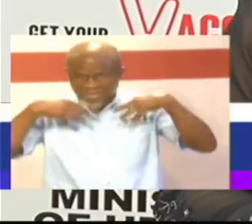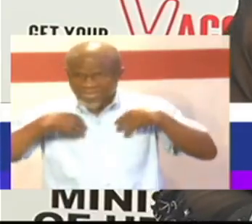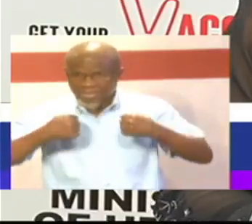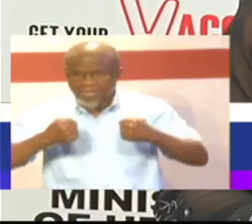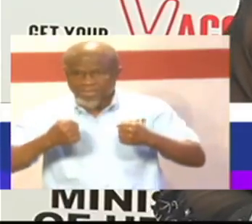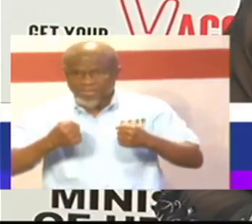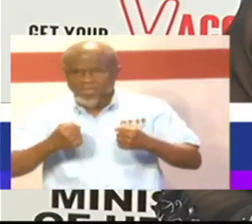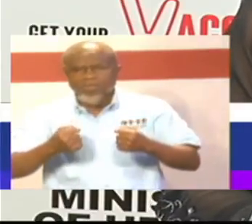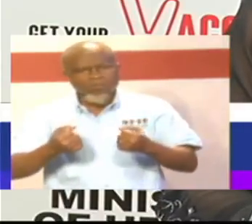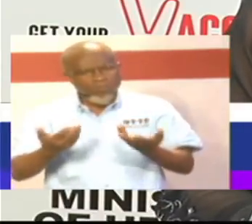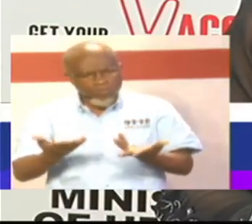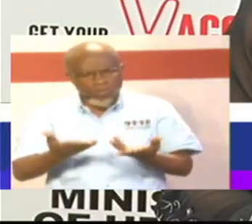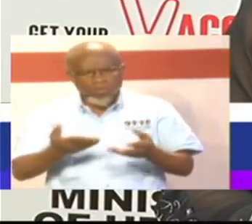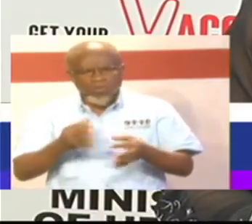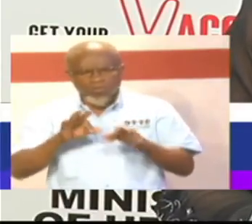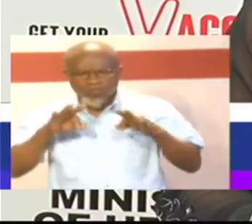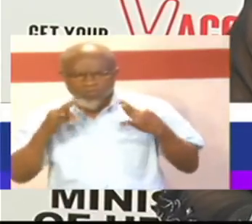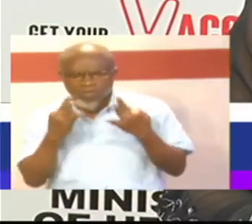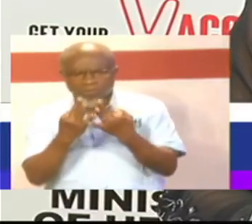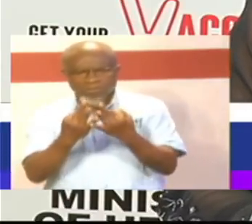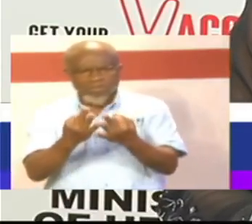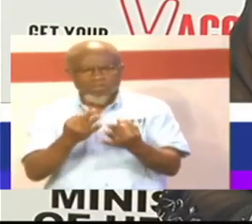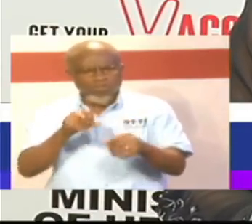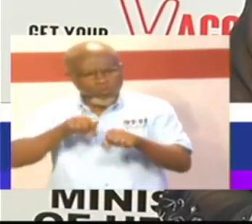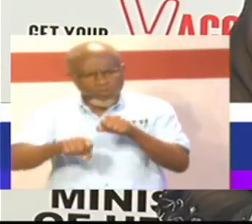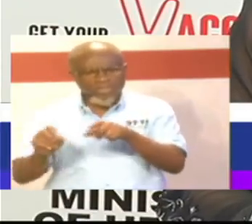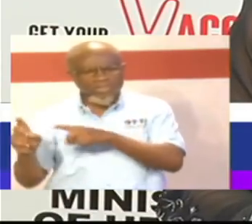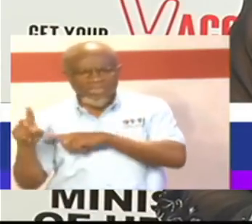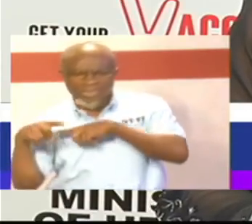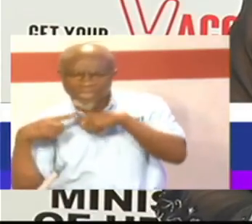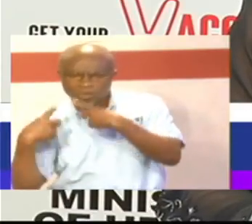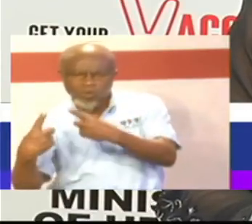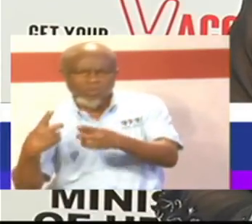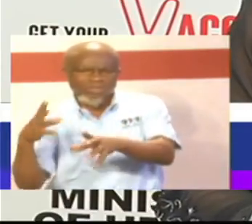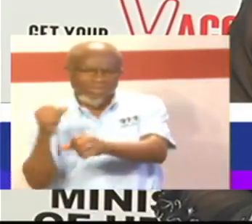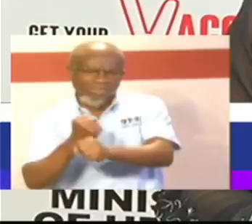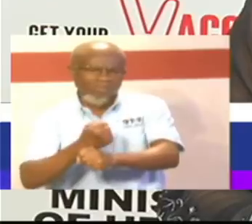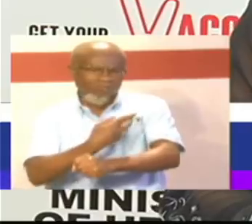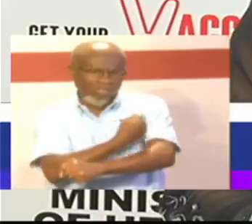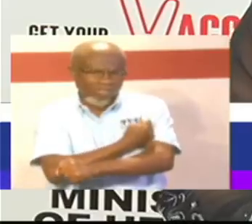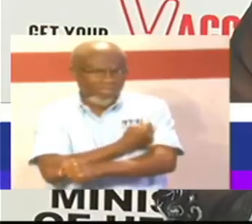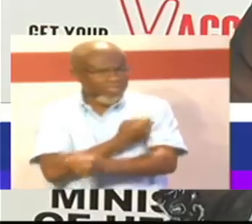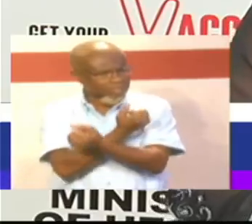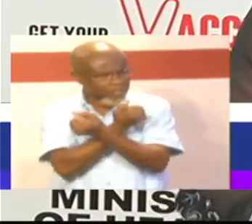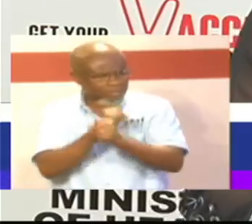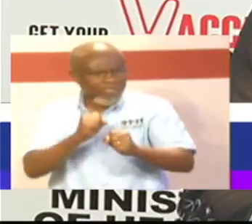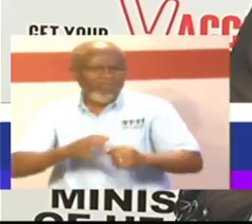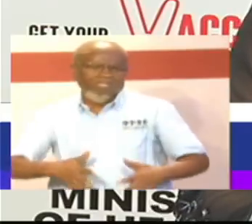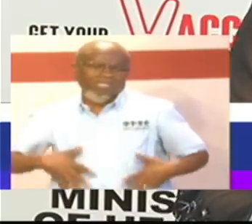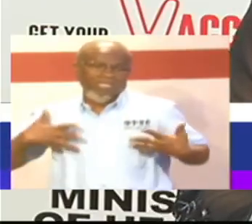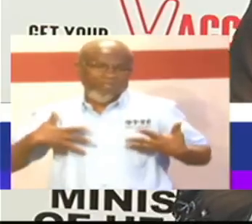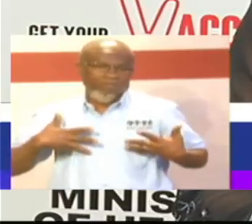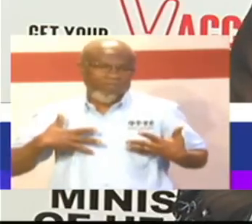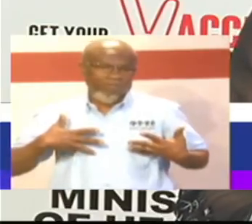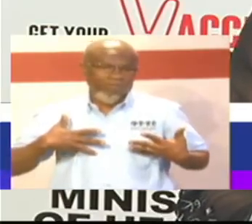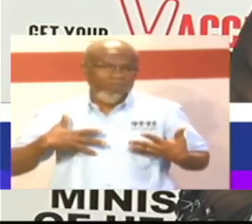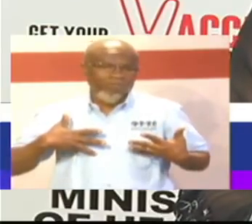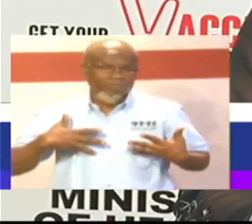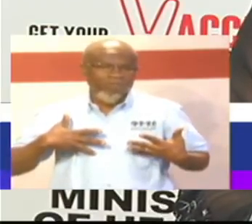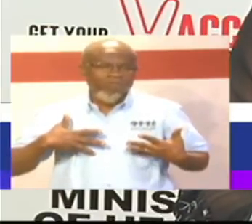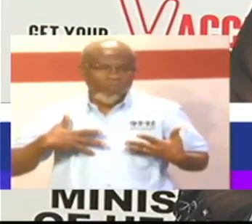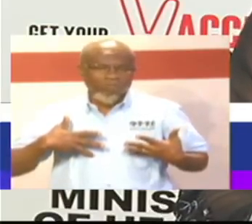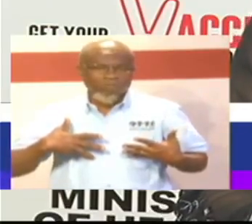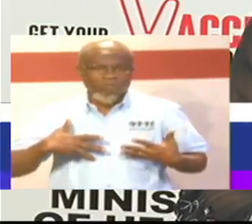our relatives so that they will now become vaccinated to save their lives. On behalf of the Honorable Minister of Health, the